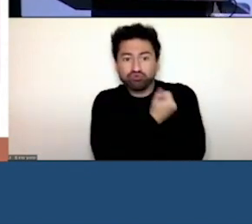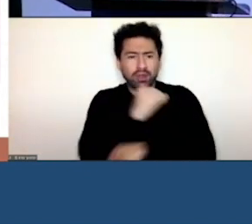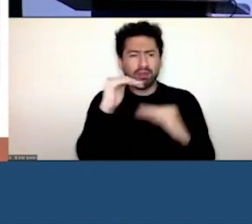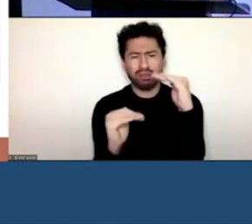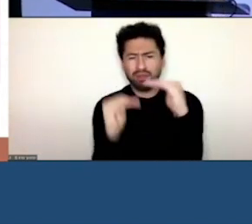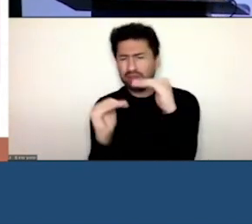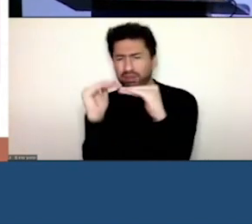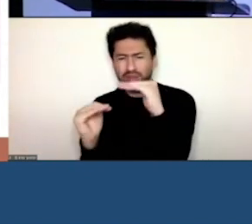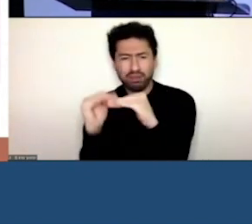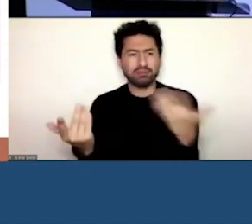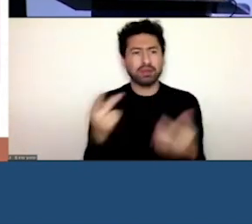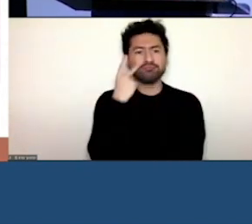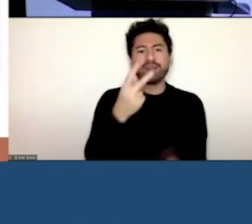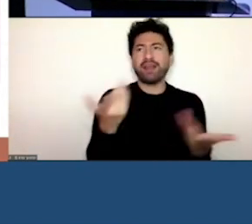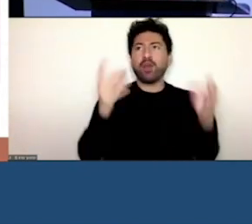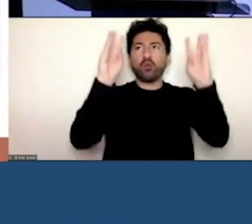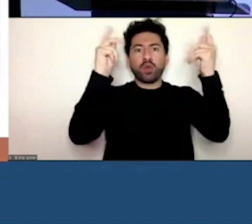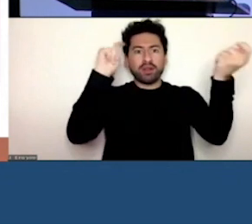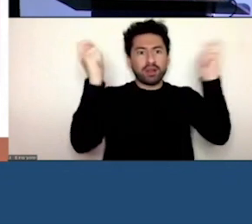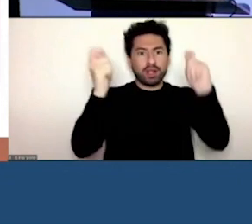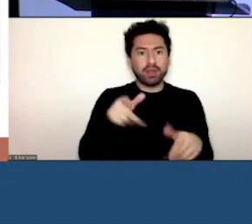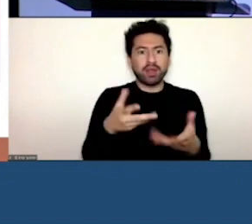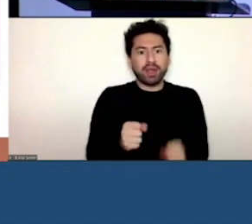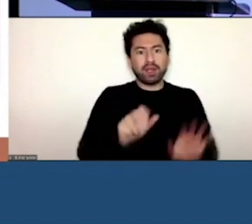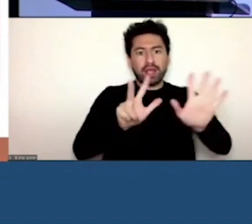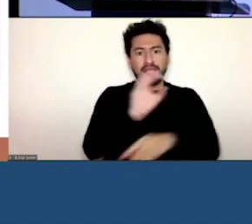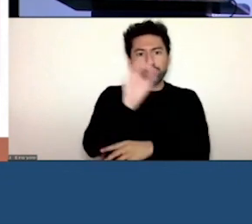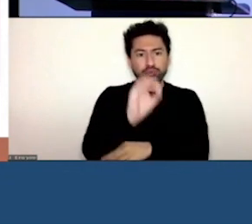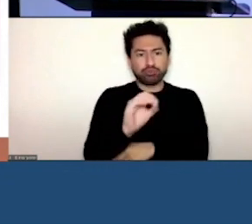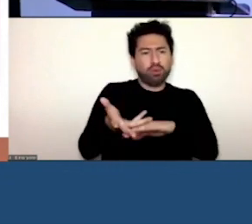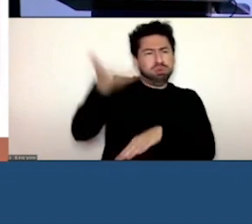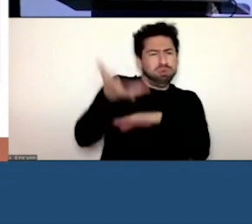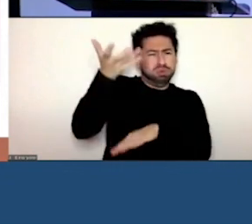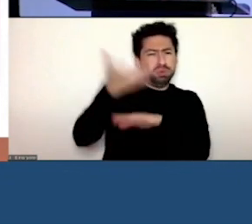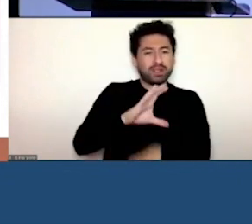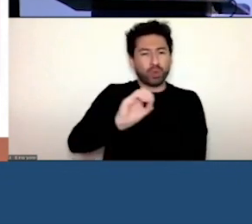disparities of vaccinated. Now we have the gaps, as a climate gap. Of course, we have